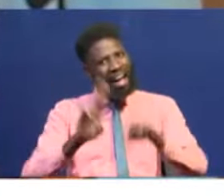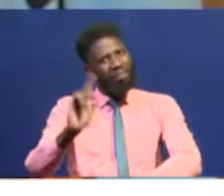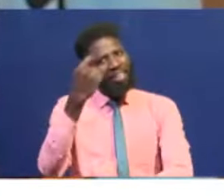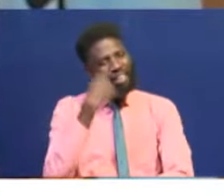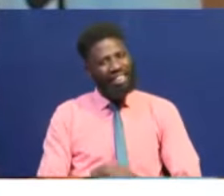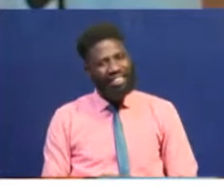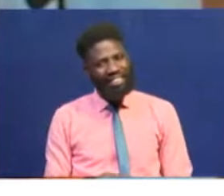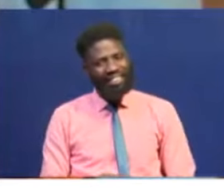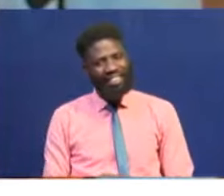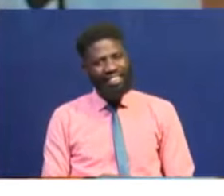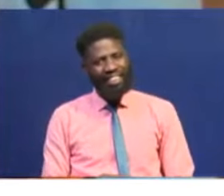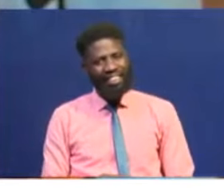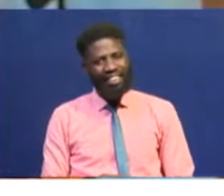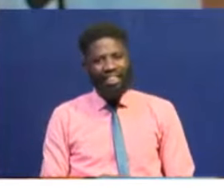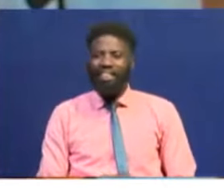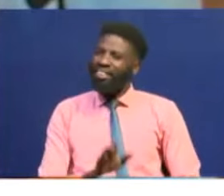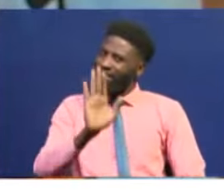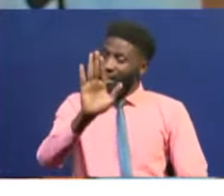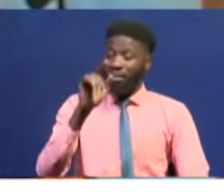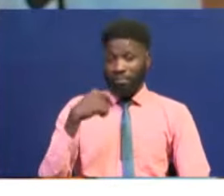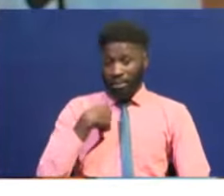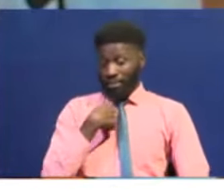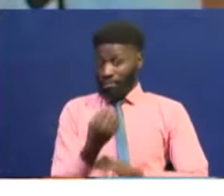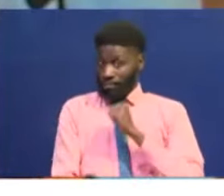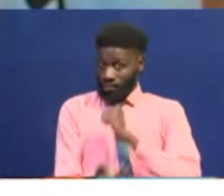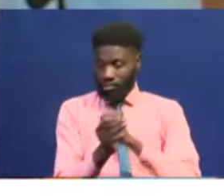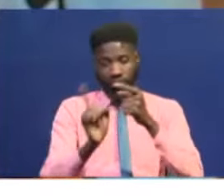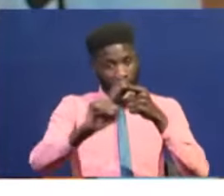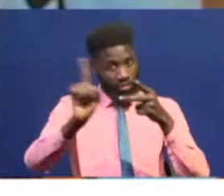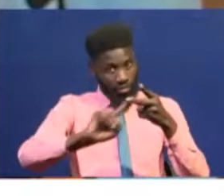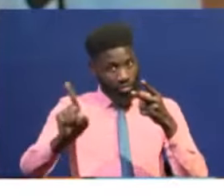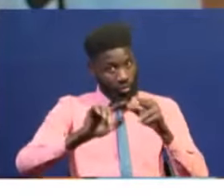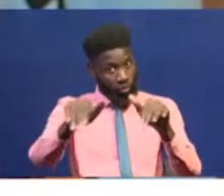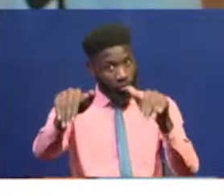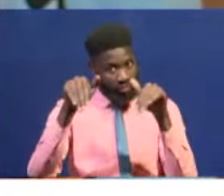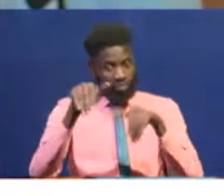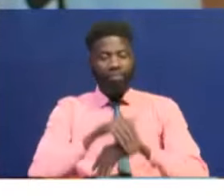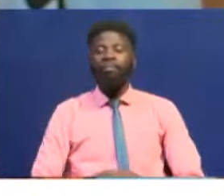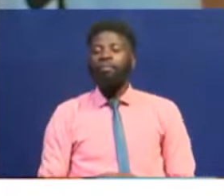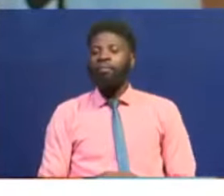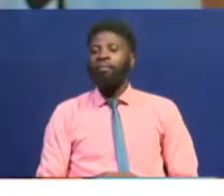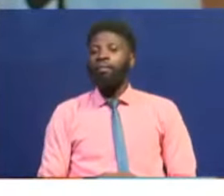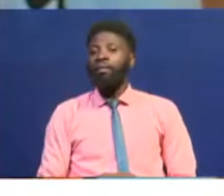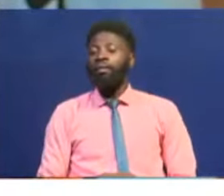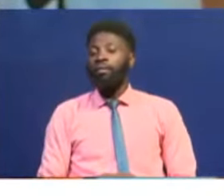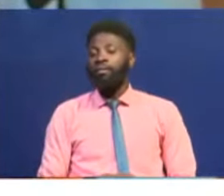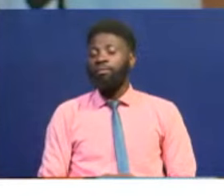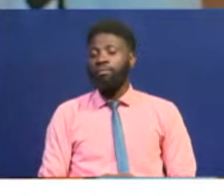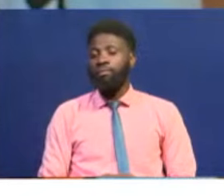country? Let me tell you the following. Any life